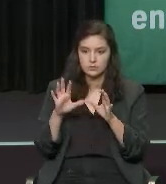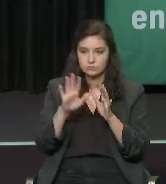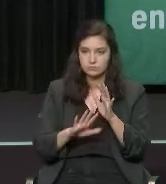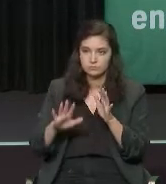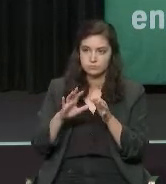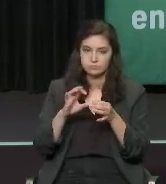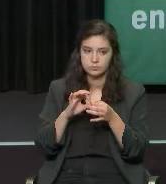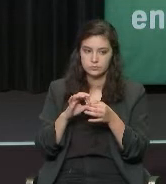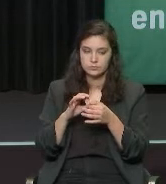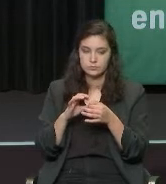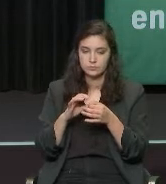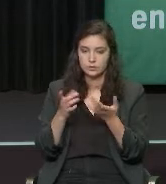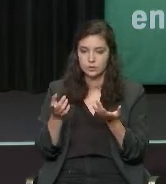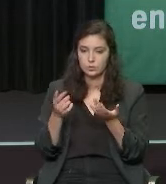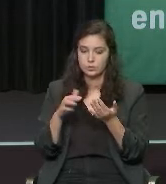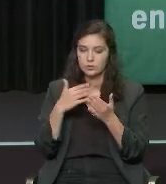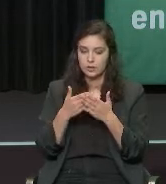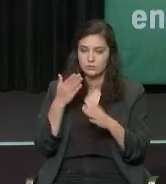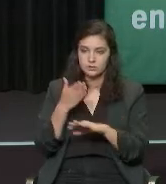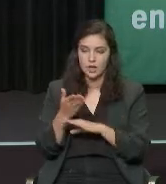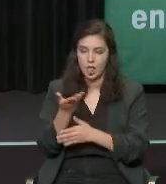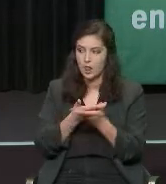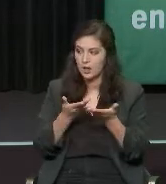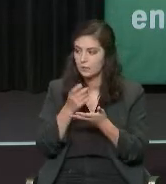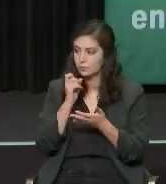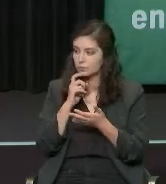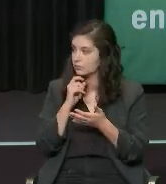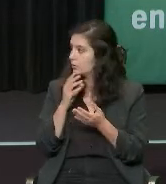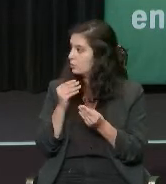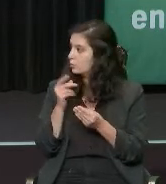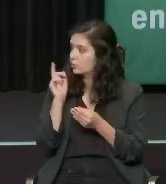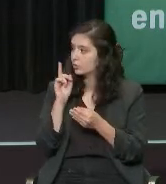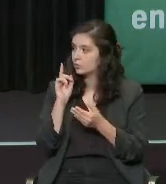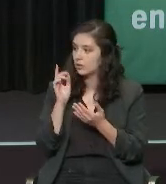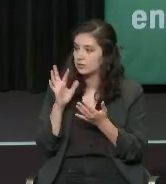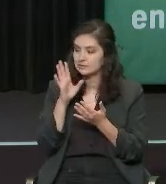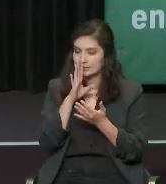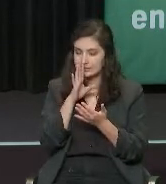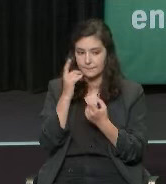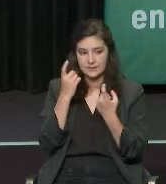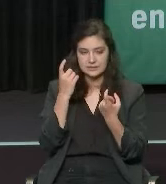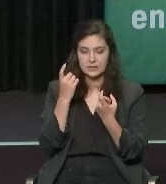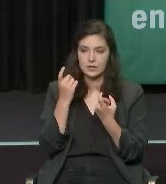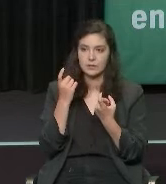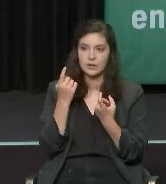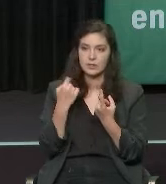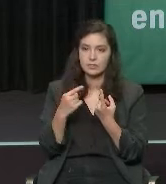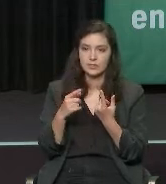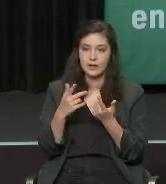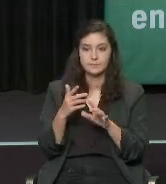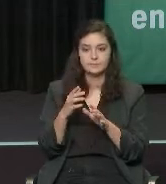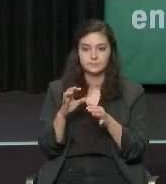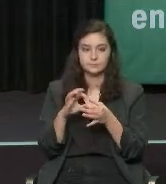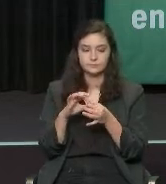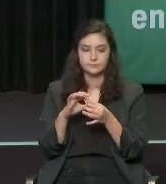stocktake. And this indirect contribution is potentially very relevant if we consider that there's an increased stringency